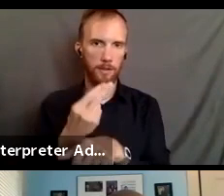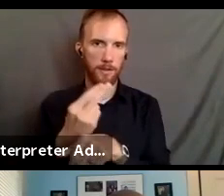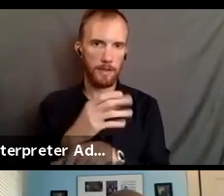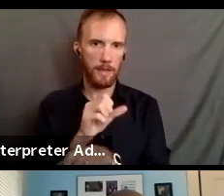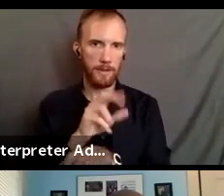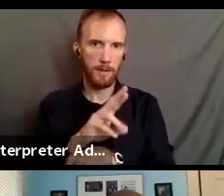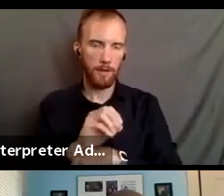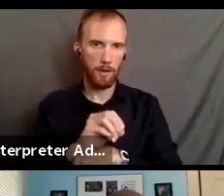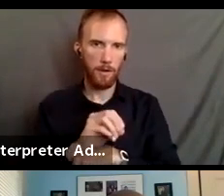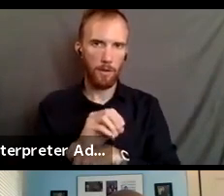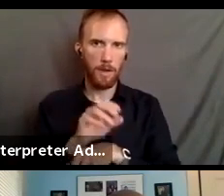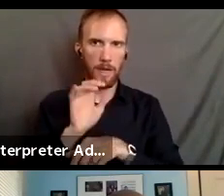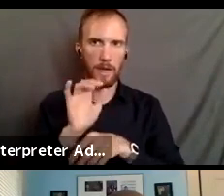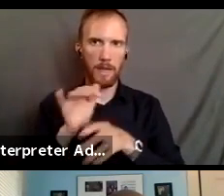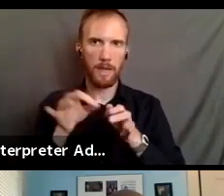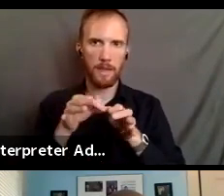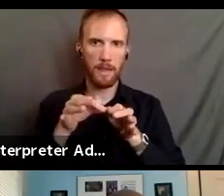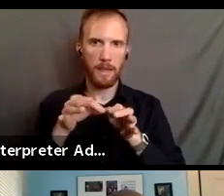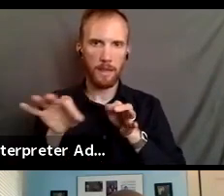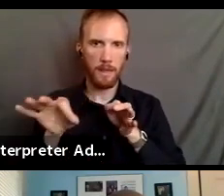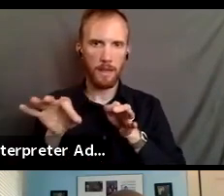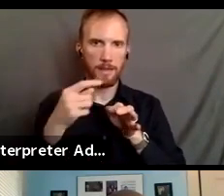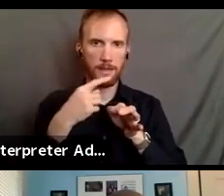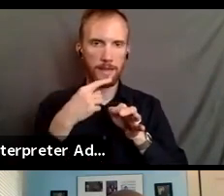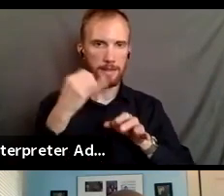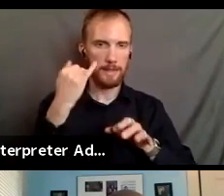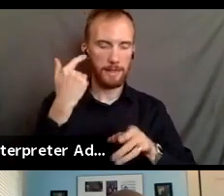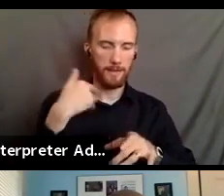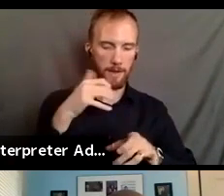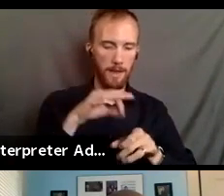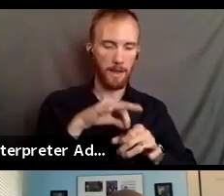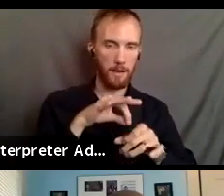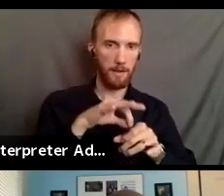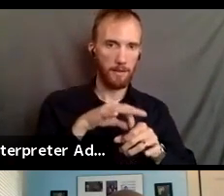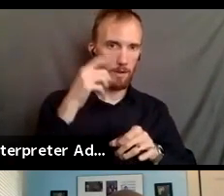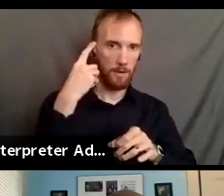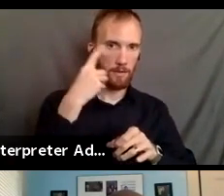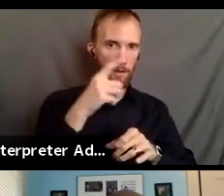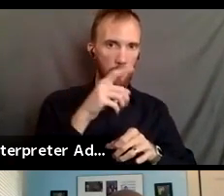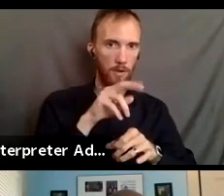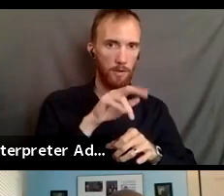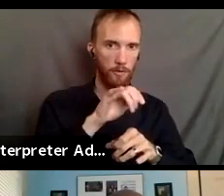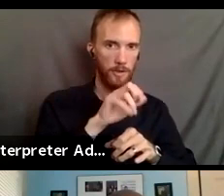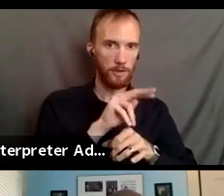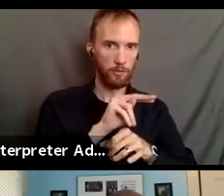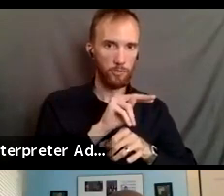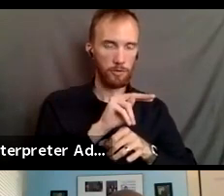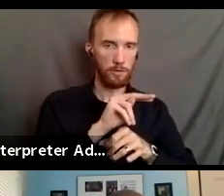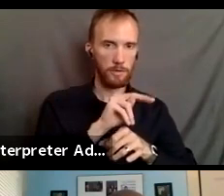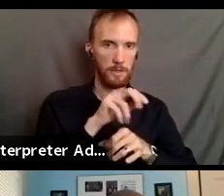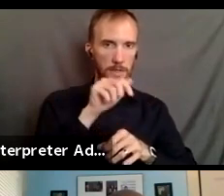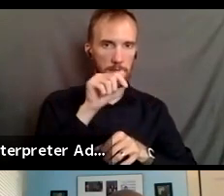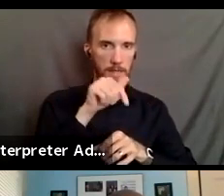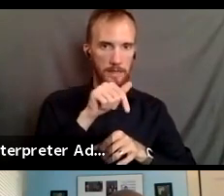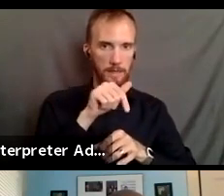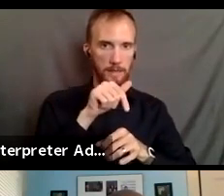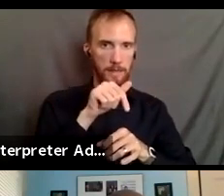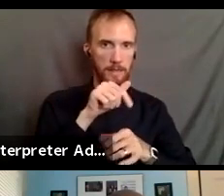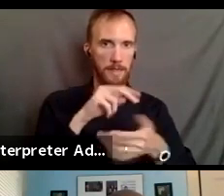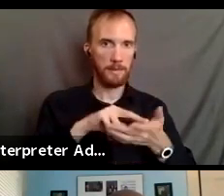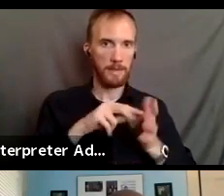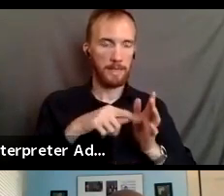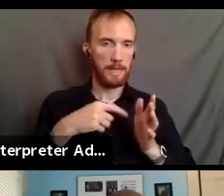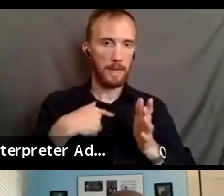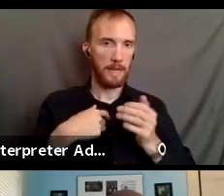if you vote for this resolution if i vote for this resolution it indicates that i support phasing